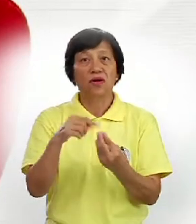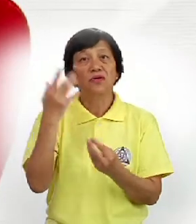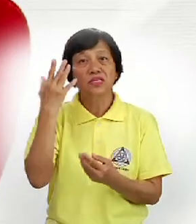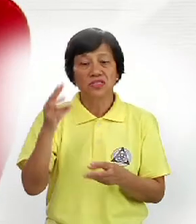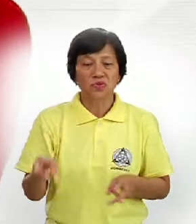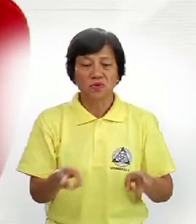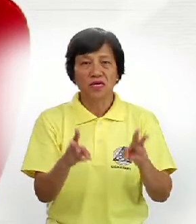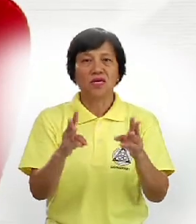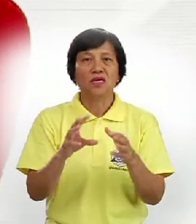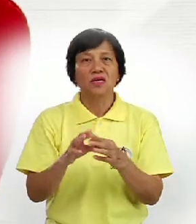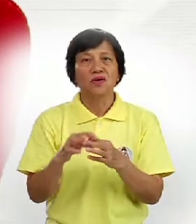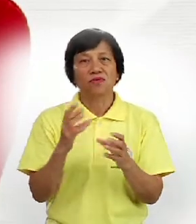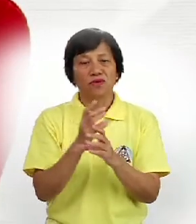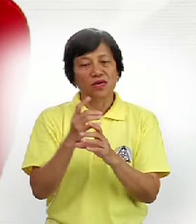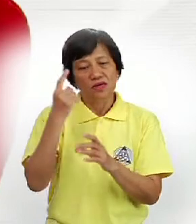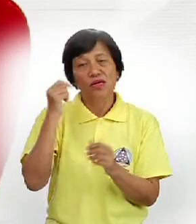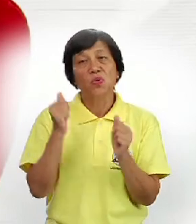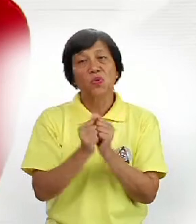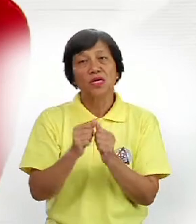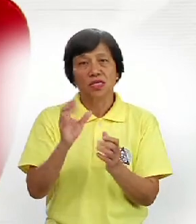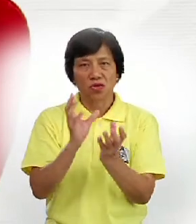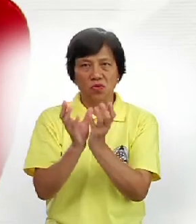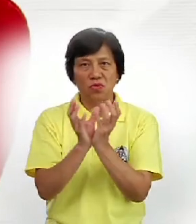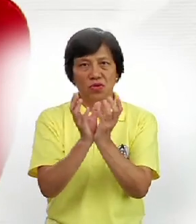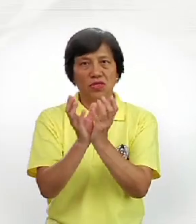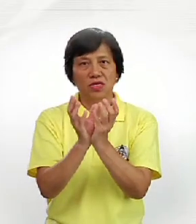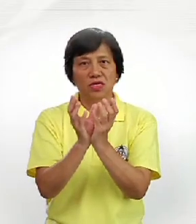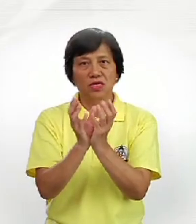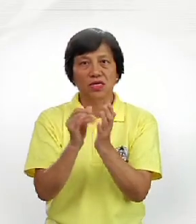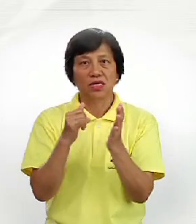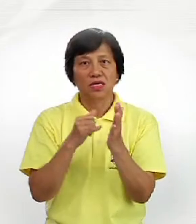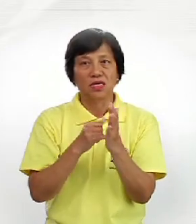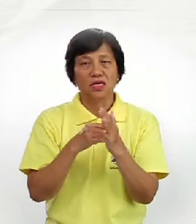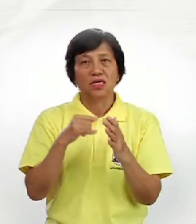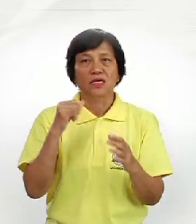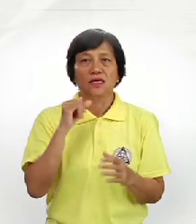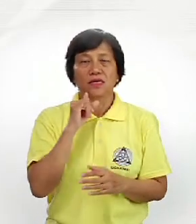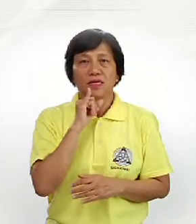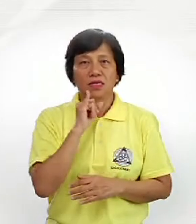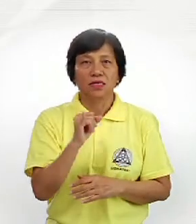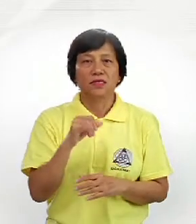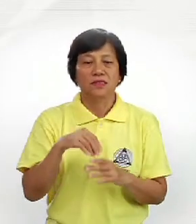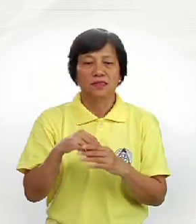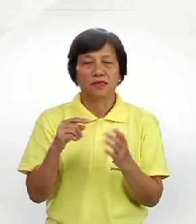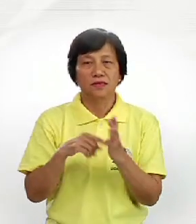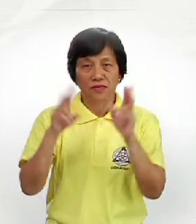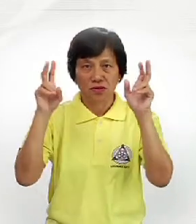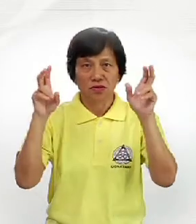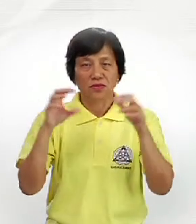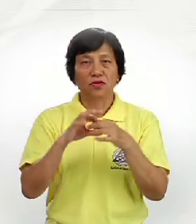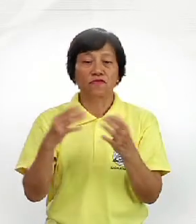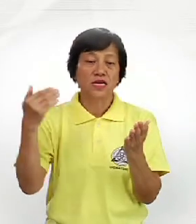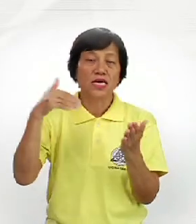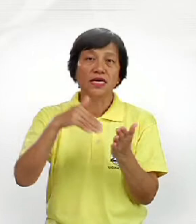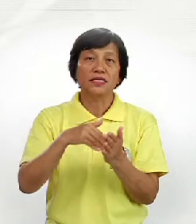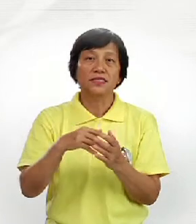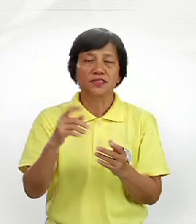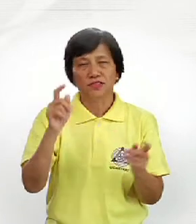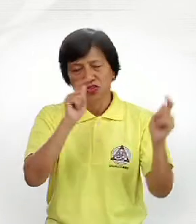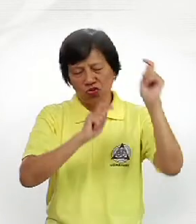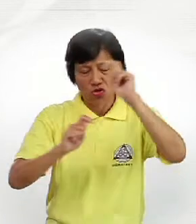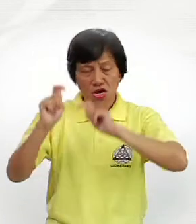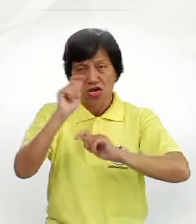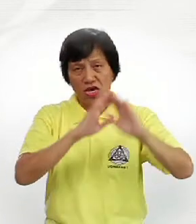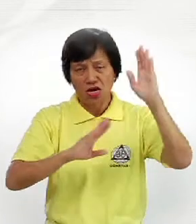of dealing with the community. And it is in this context of, again,